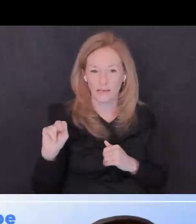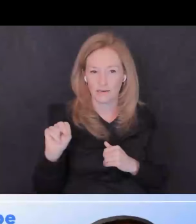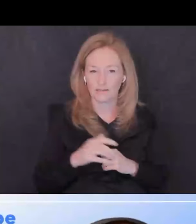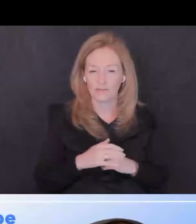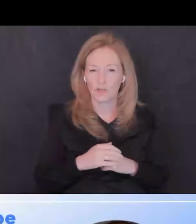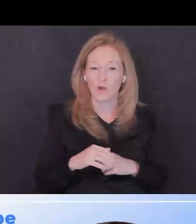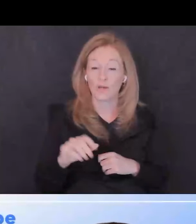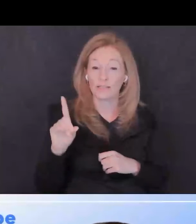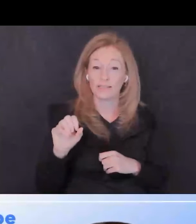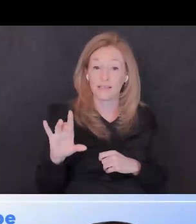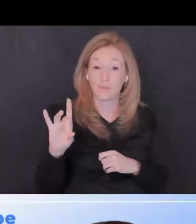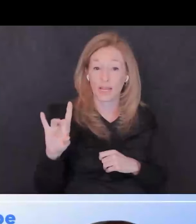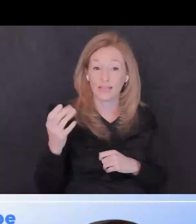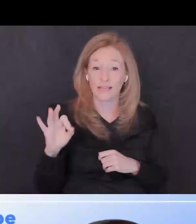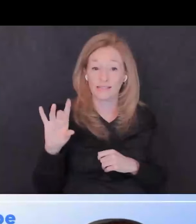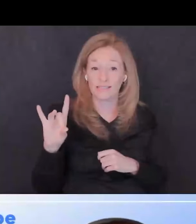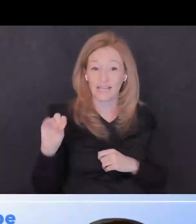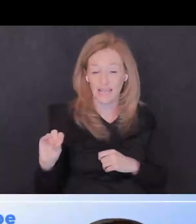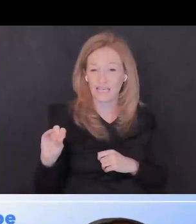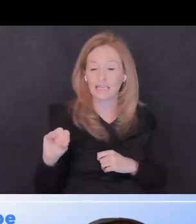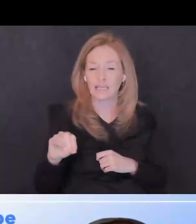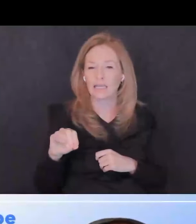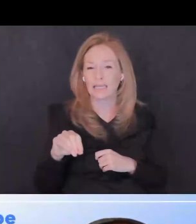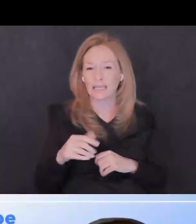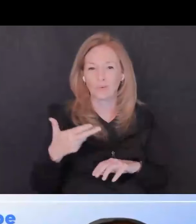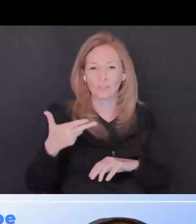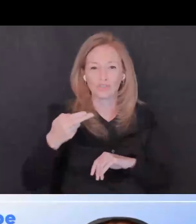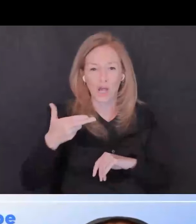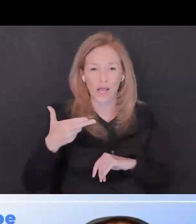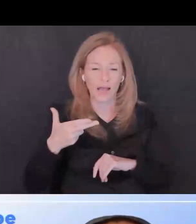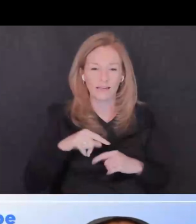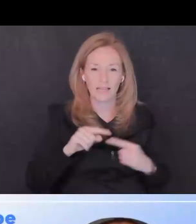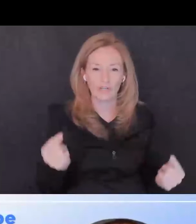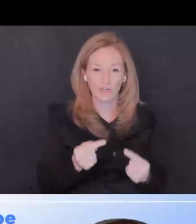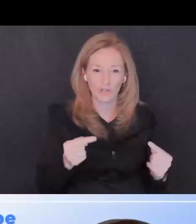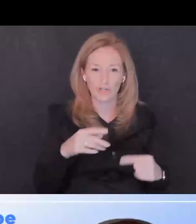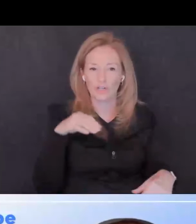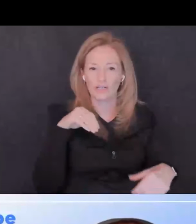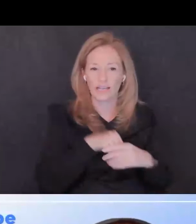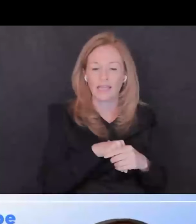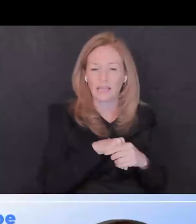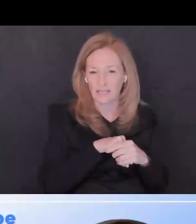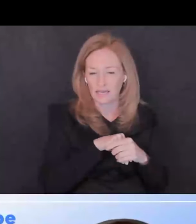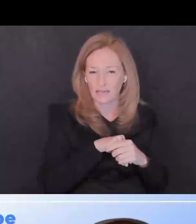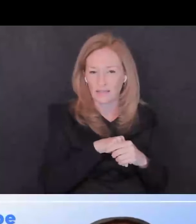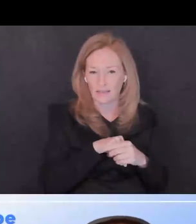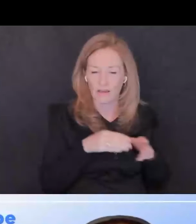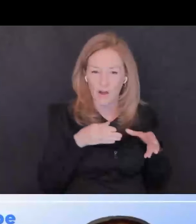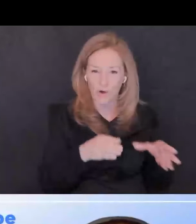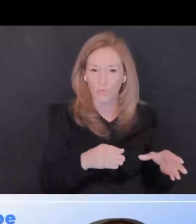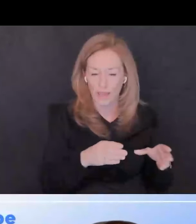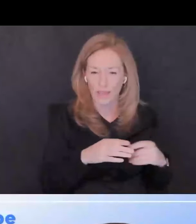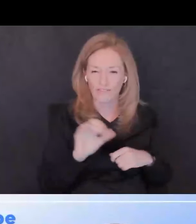1980, he was tragically shot and wounded in the archway of the Dakota, which is an apartment on the perimeter of Central Park in New York